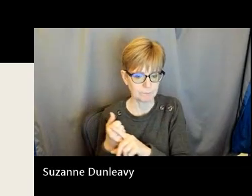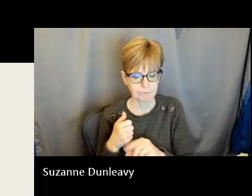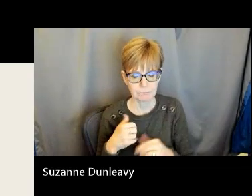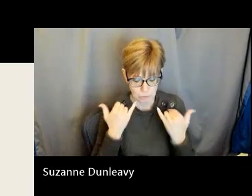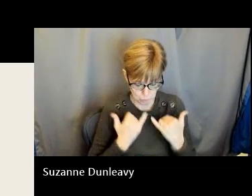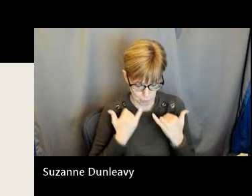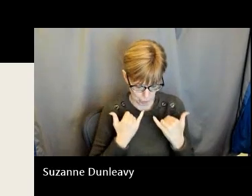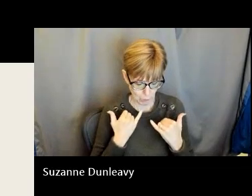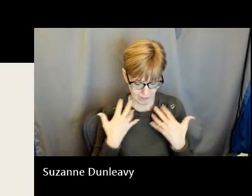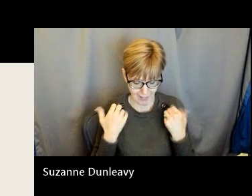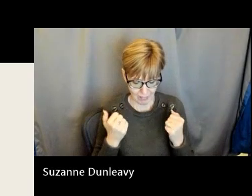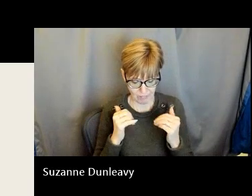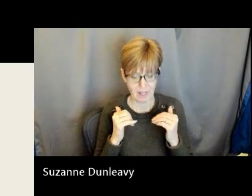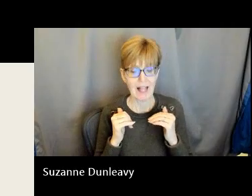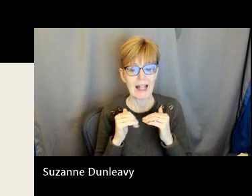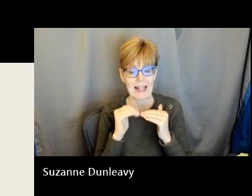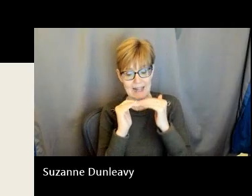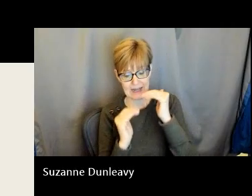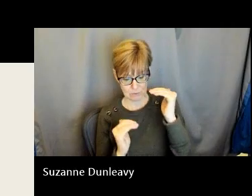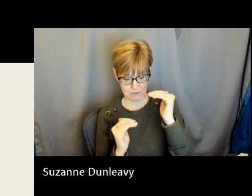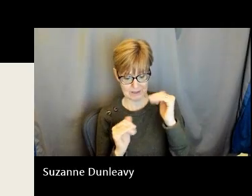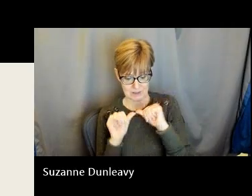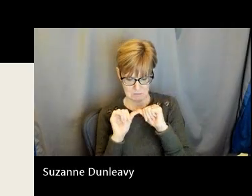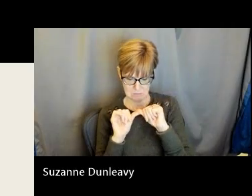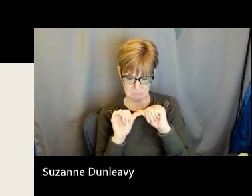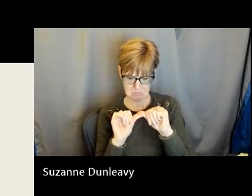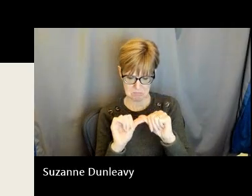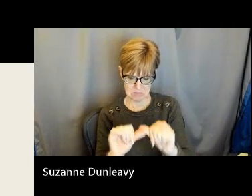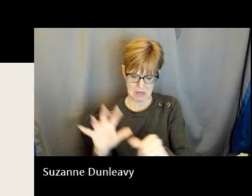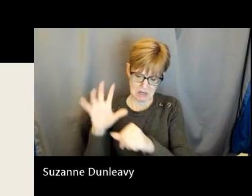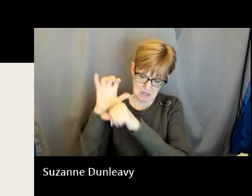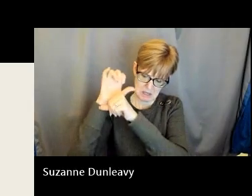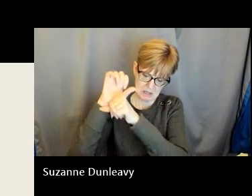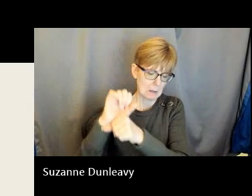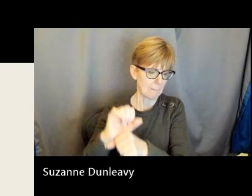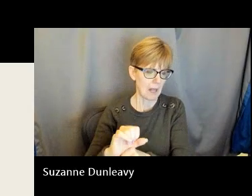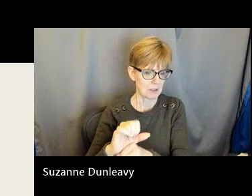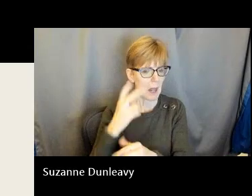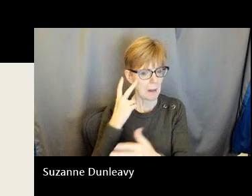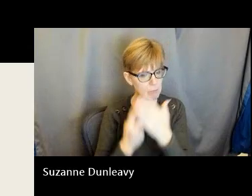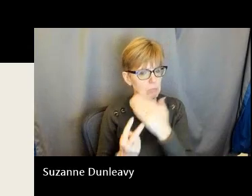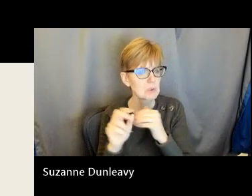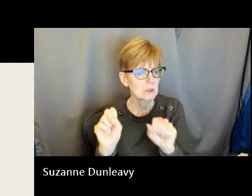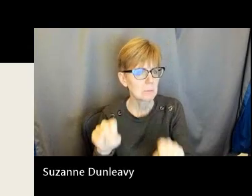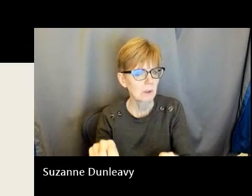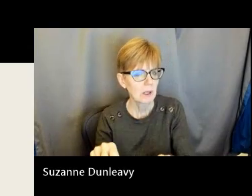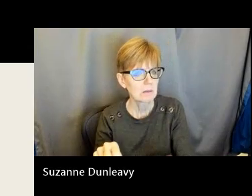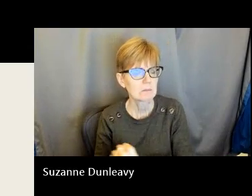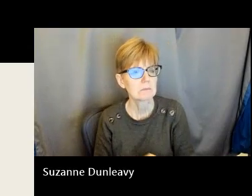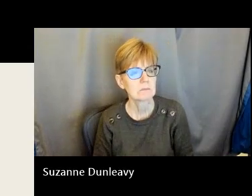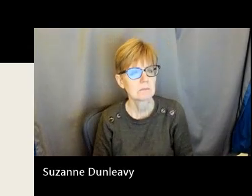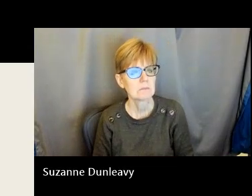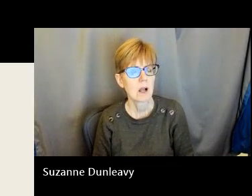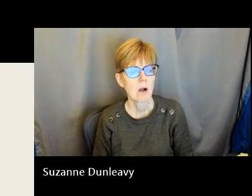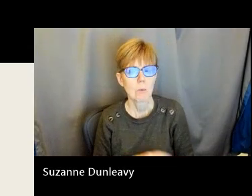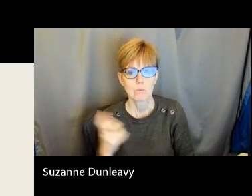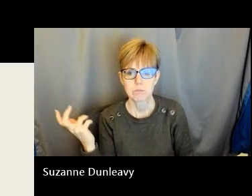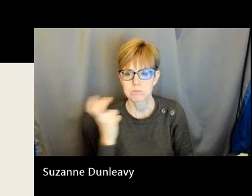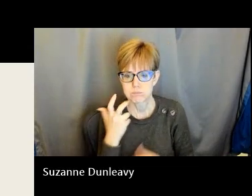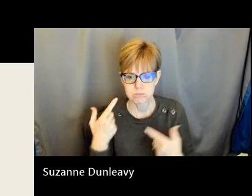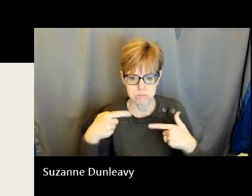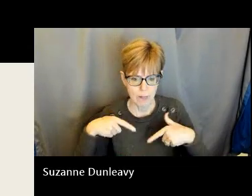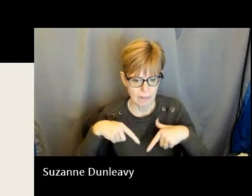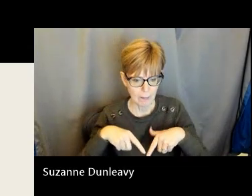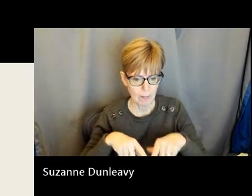United States are persistent, they are patterned, and they are predictable. And they overwhelmingly align with